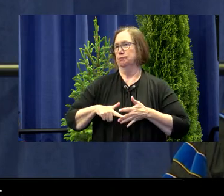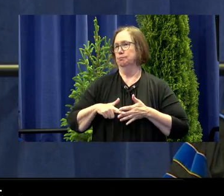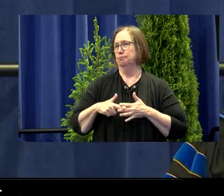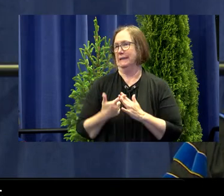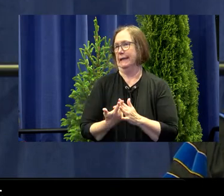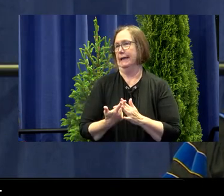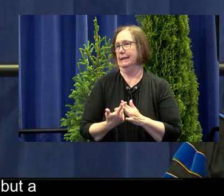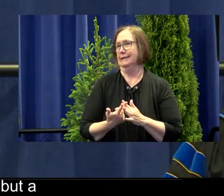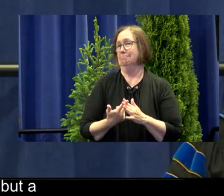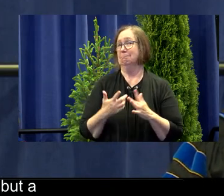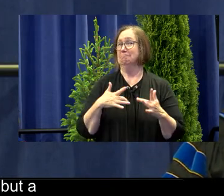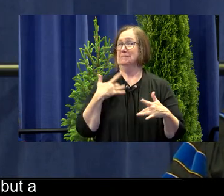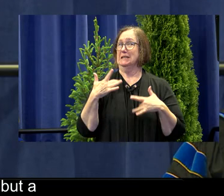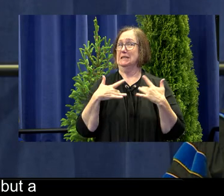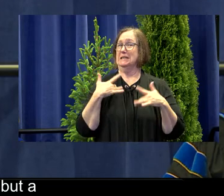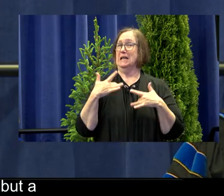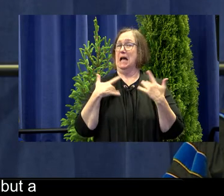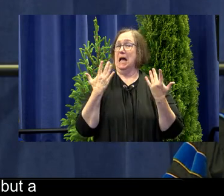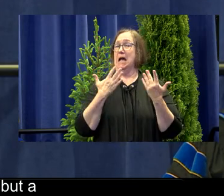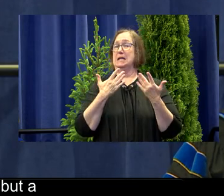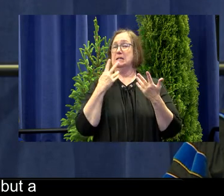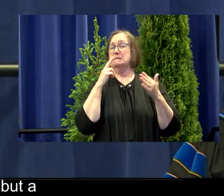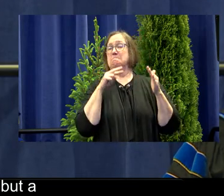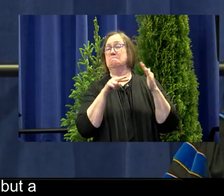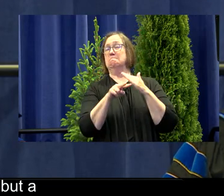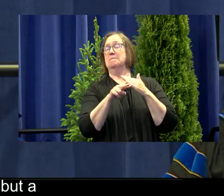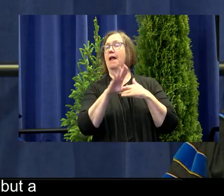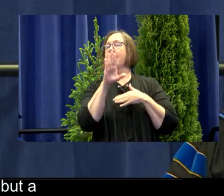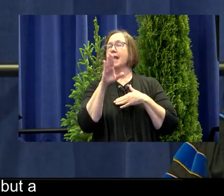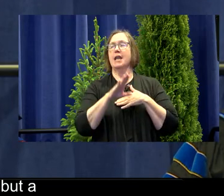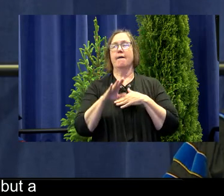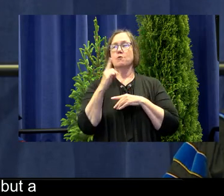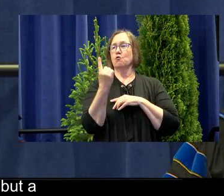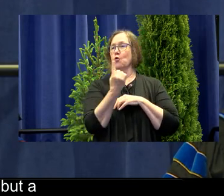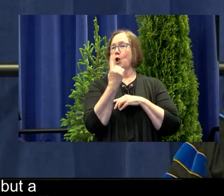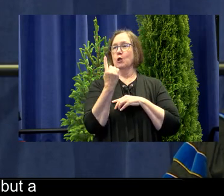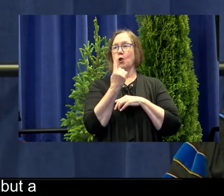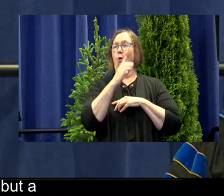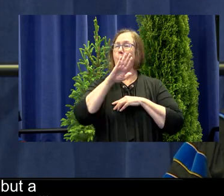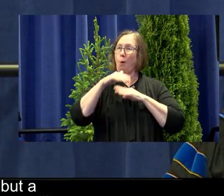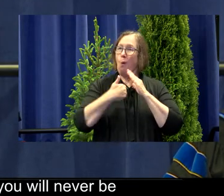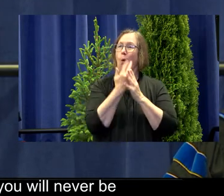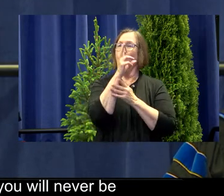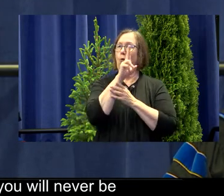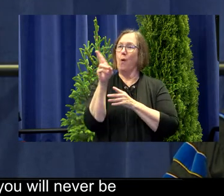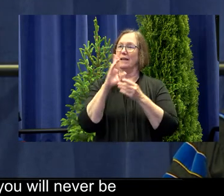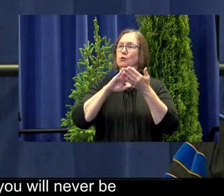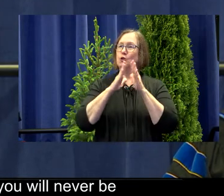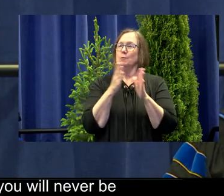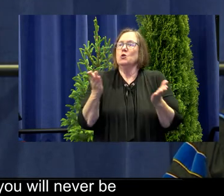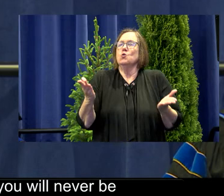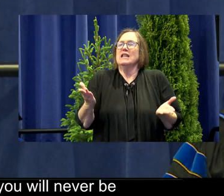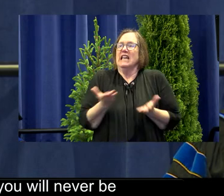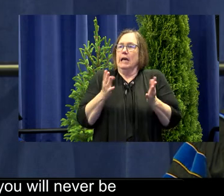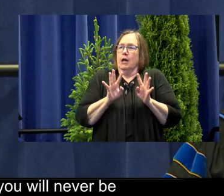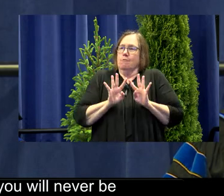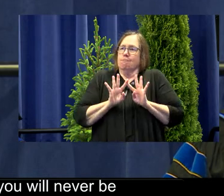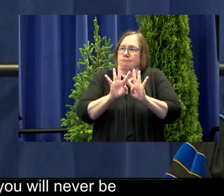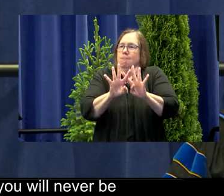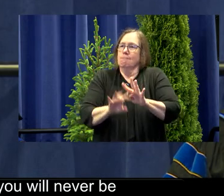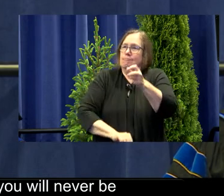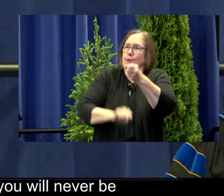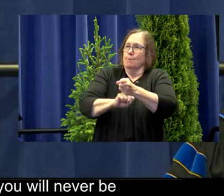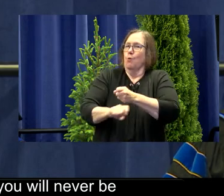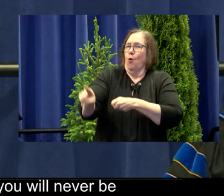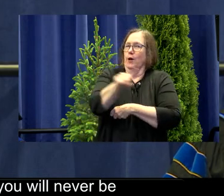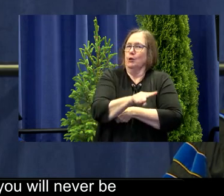embark on an exciting new chapter, know that you will never be alone. The entire Western community stands beside you, cheering you